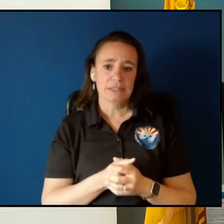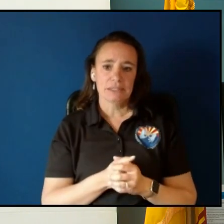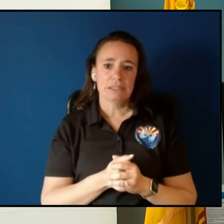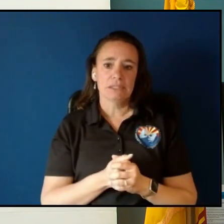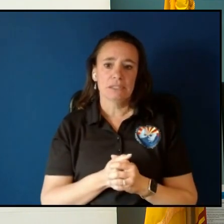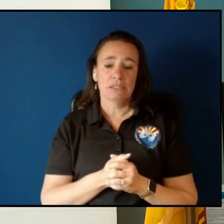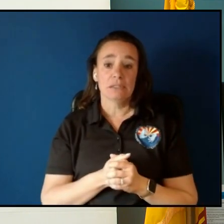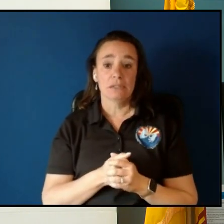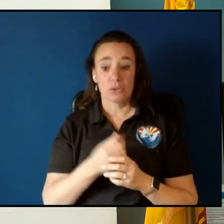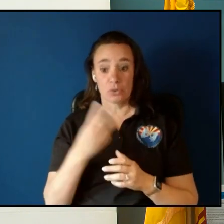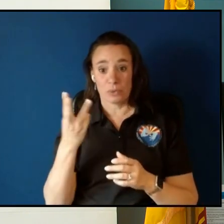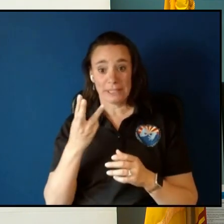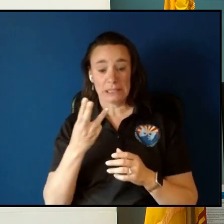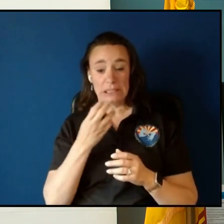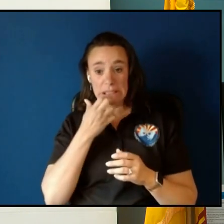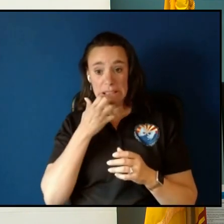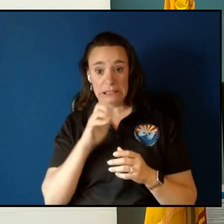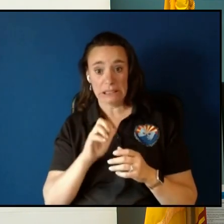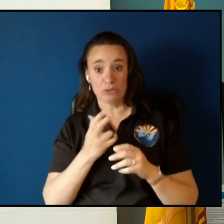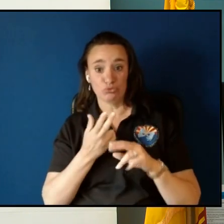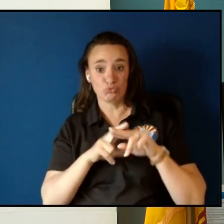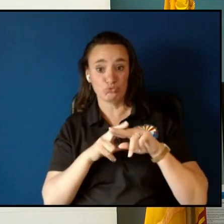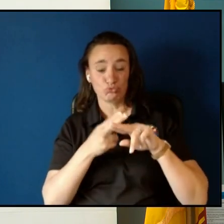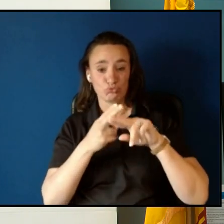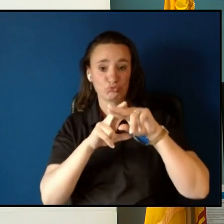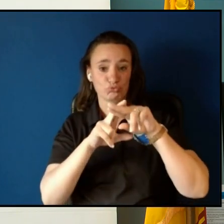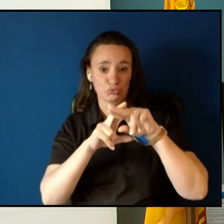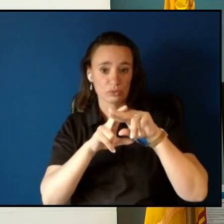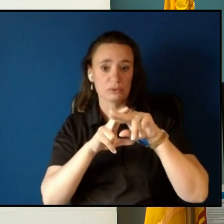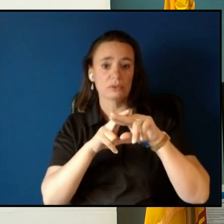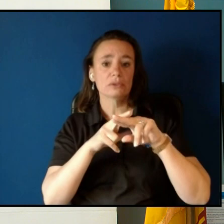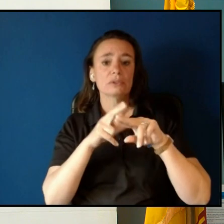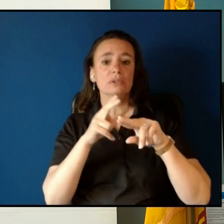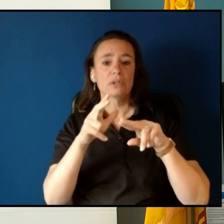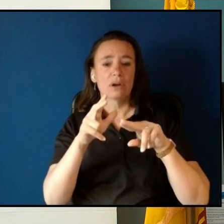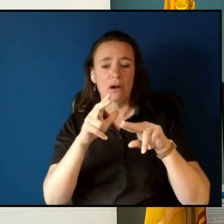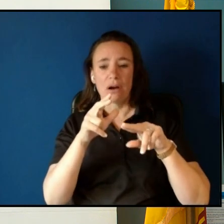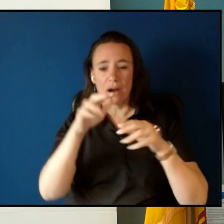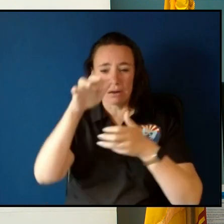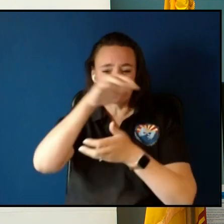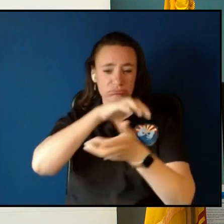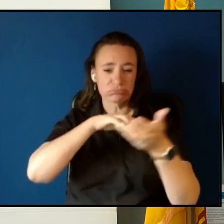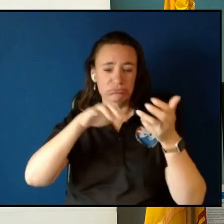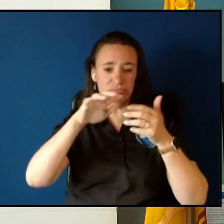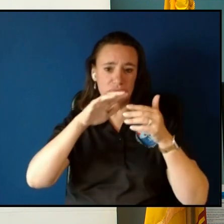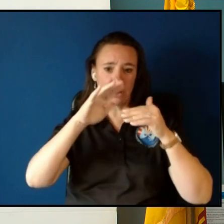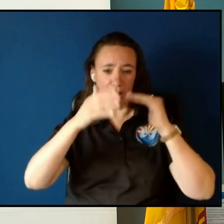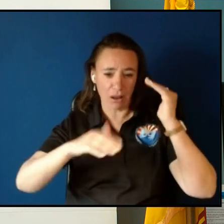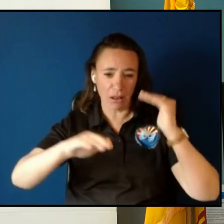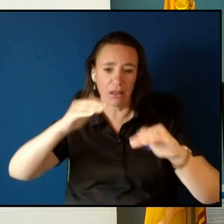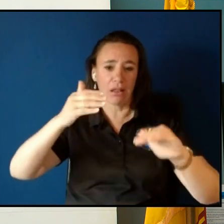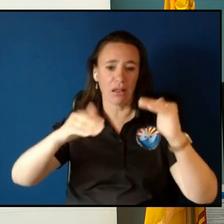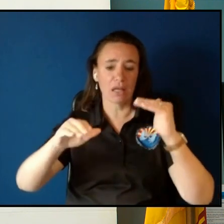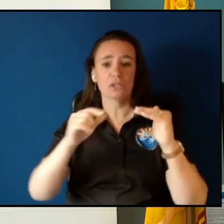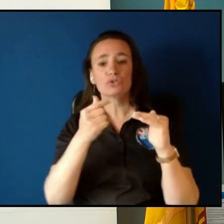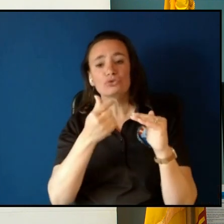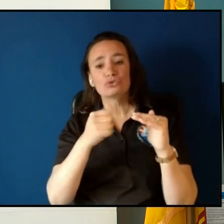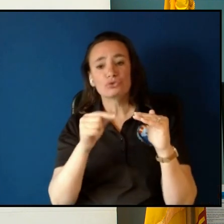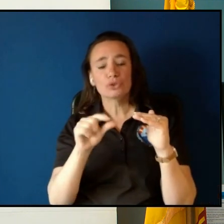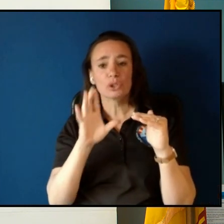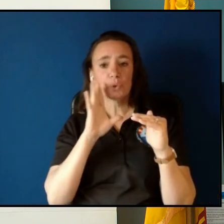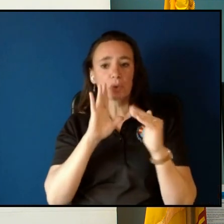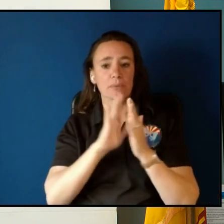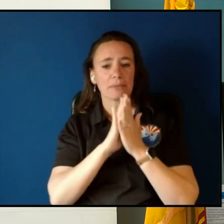on Wednesday, we'll start to destabilize our atmosphere in this green area. Is kind of an outline of where we think we'll see some showers